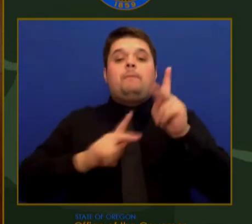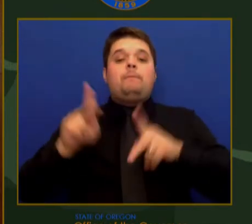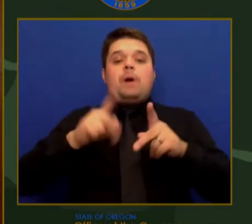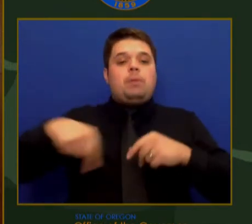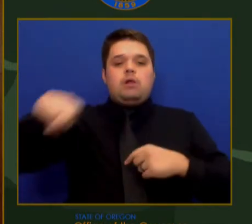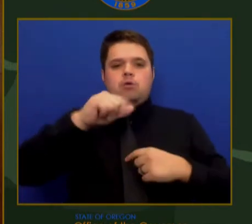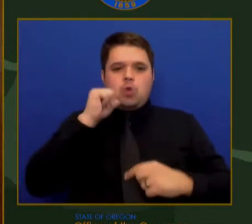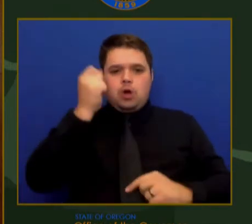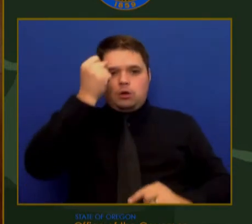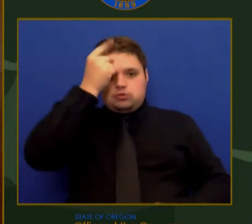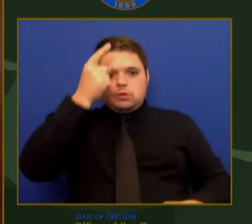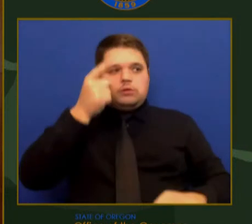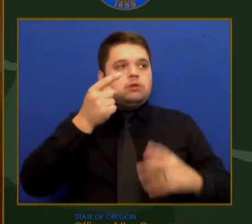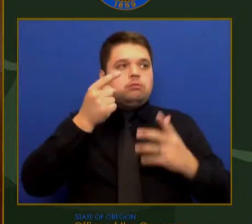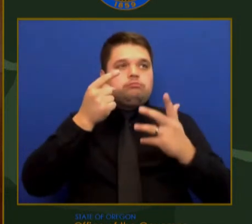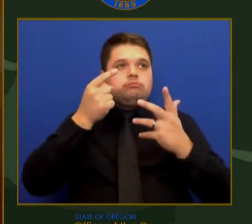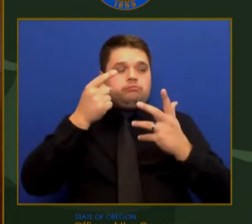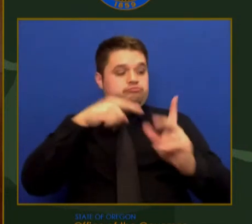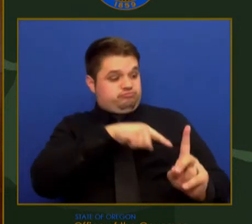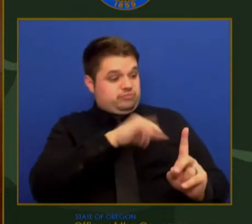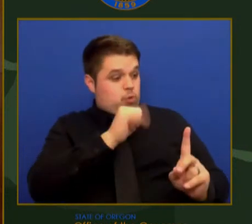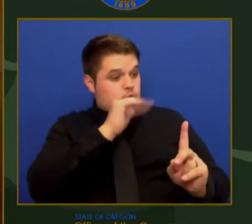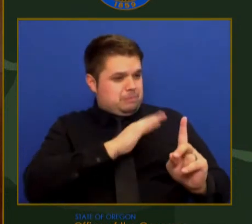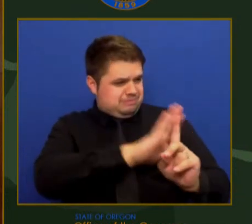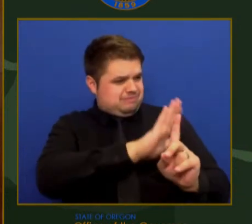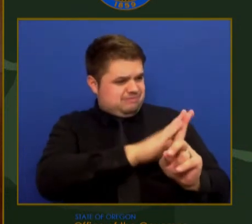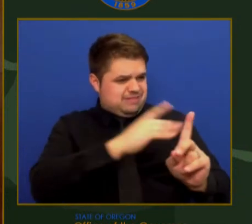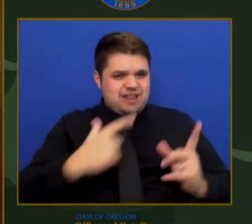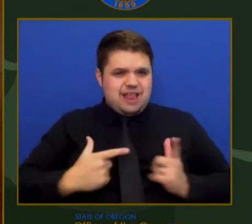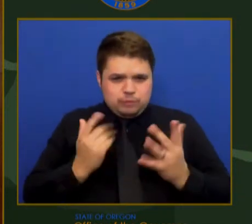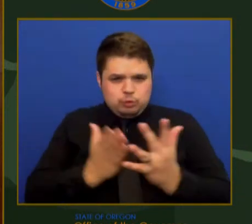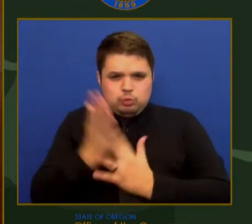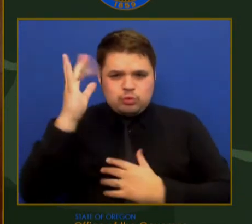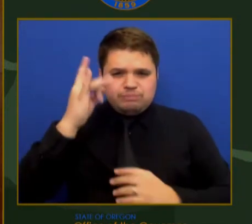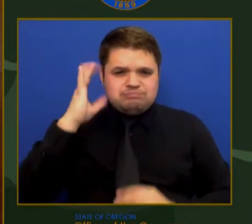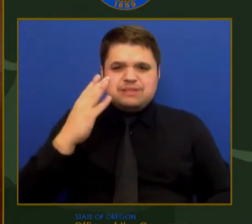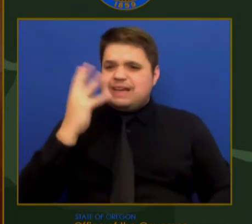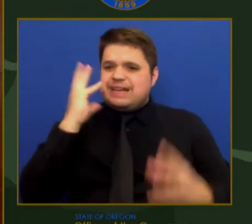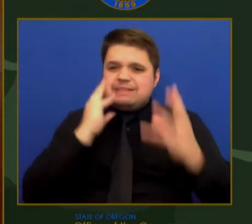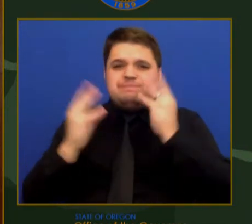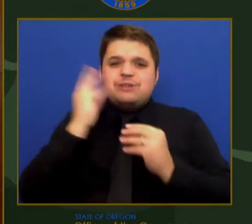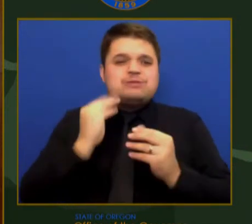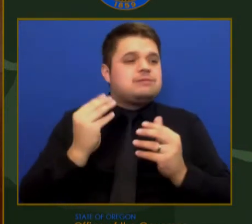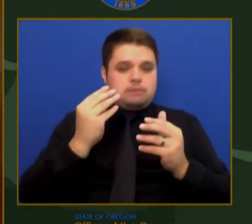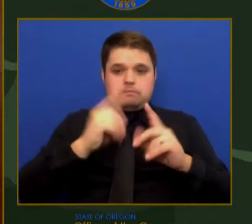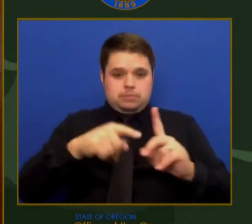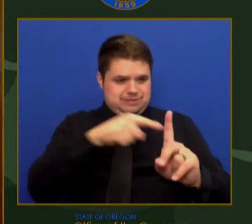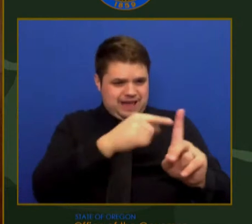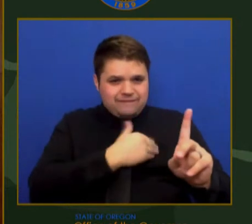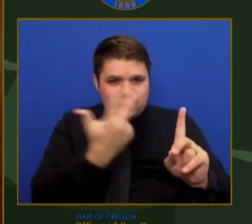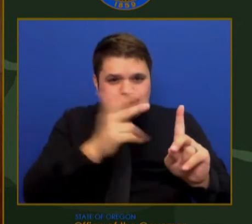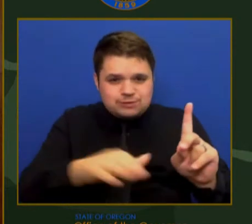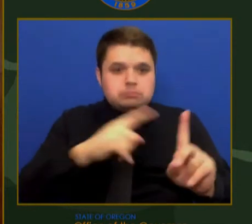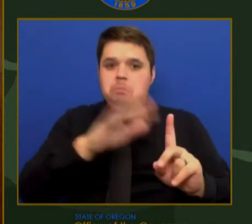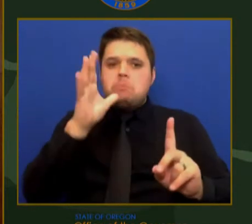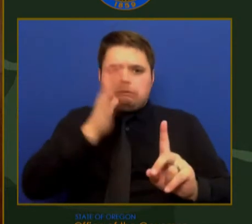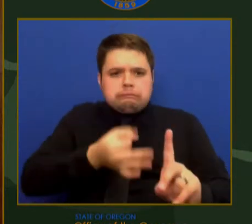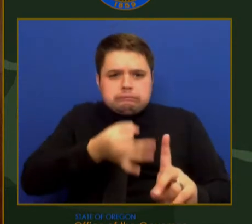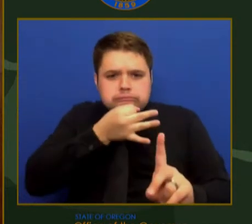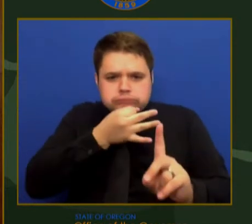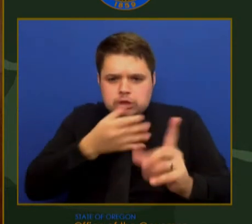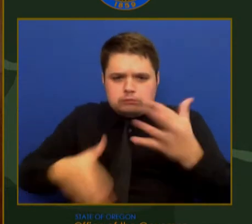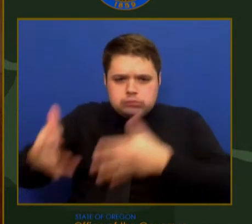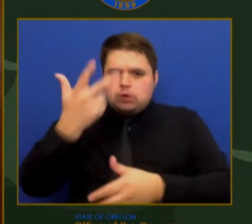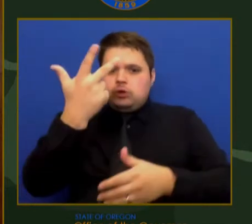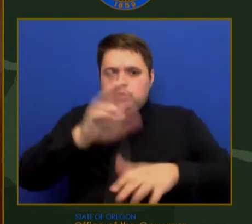homeless, she kept her kids in school and eventually connected with a community action agency and a caseworker.